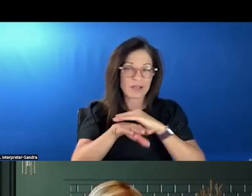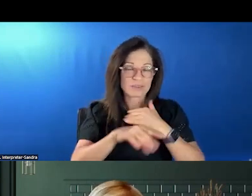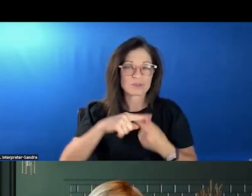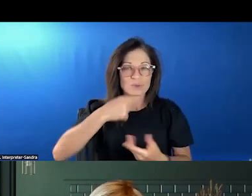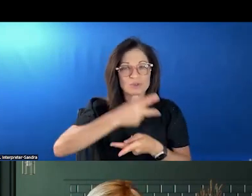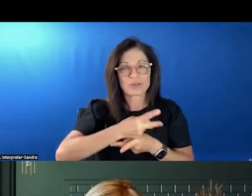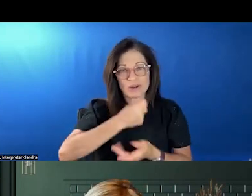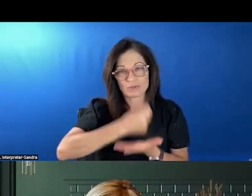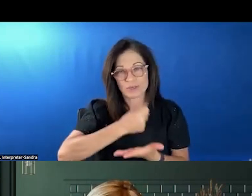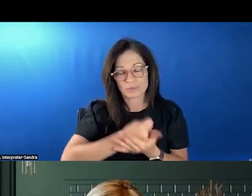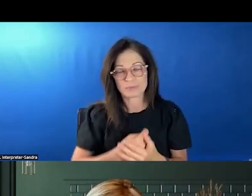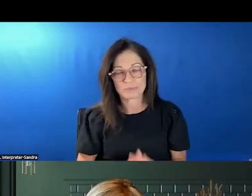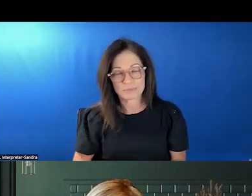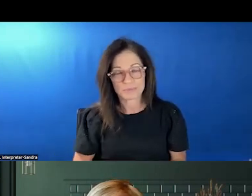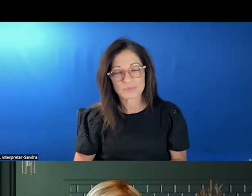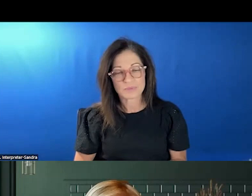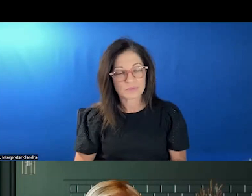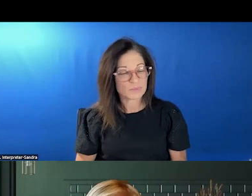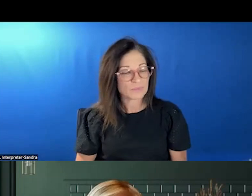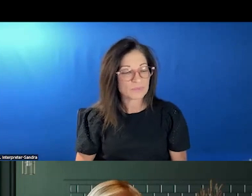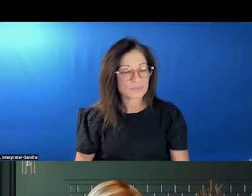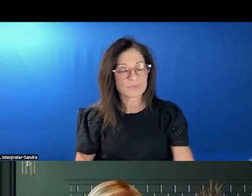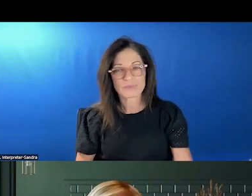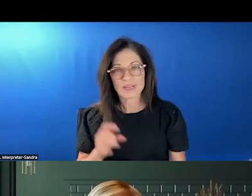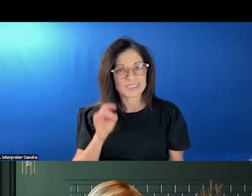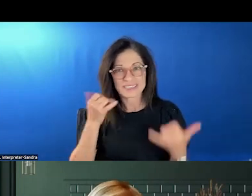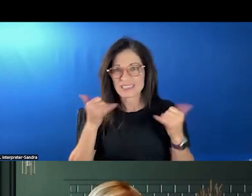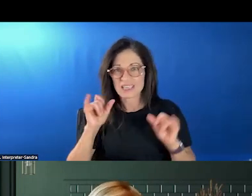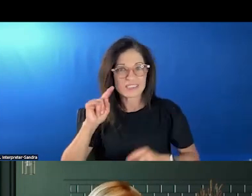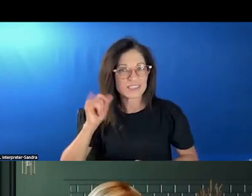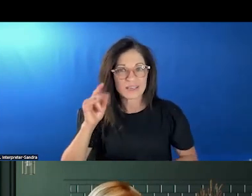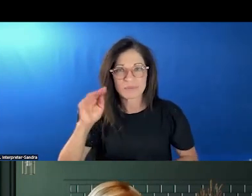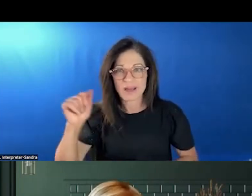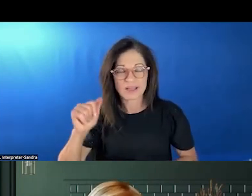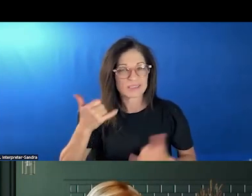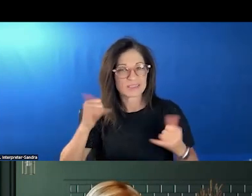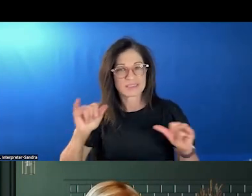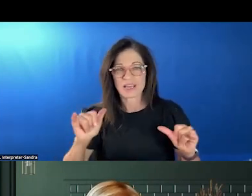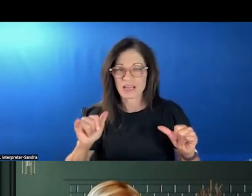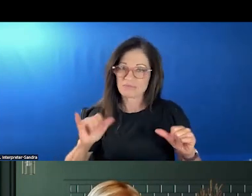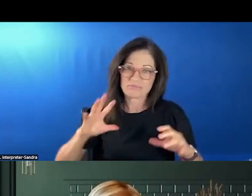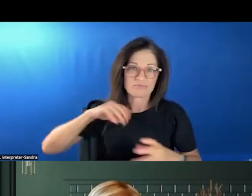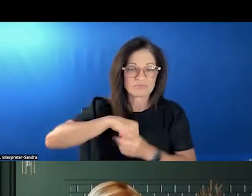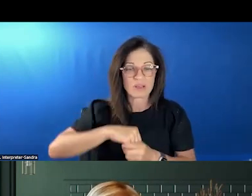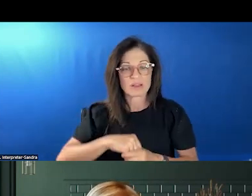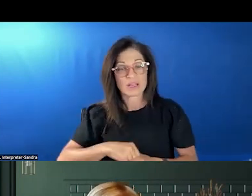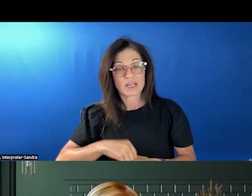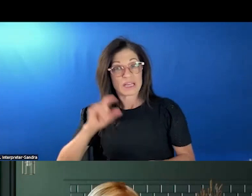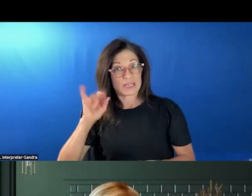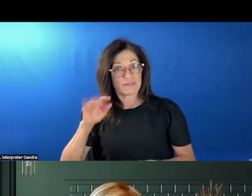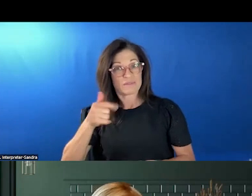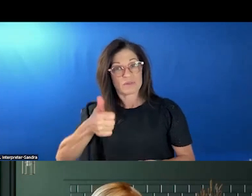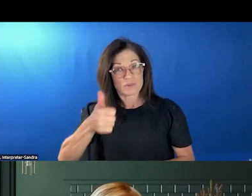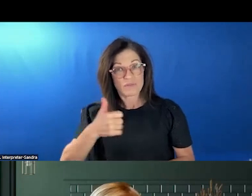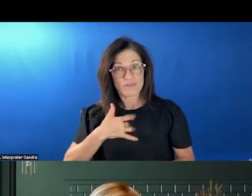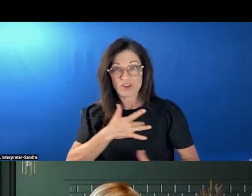still, stigma still plays such a role in that if you were a person having